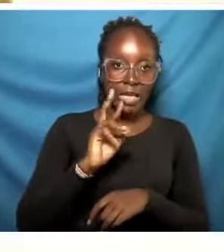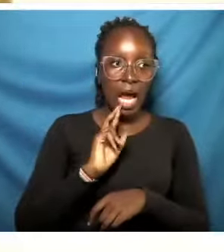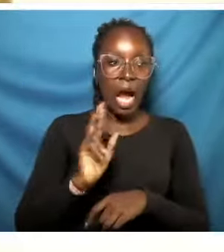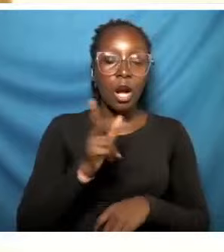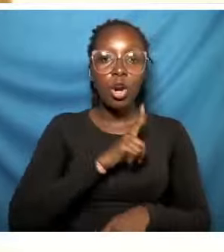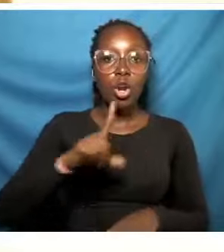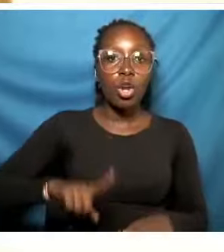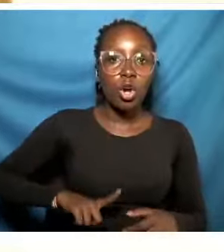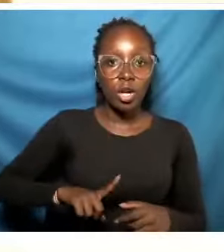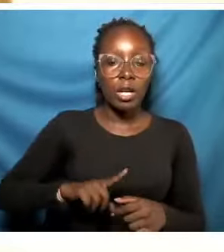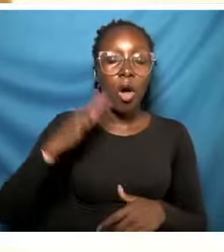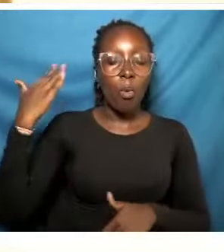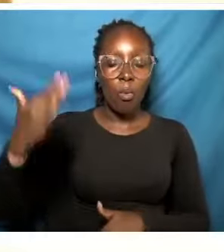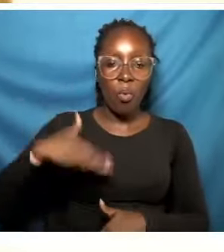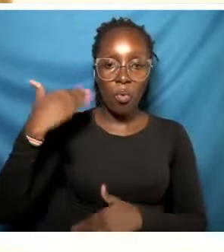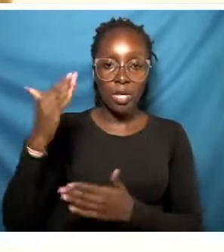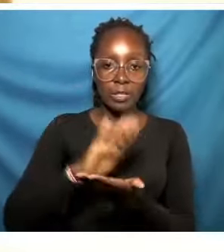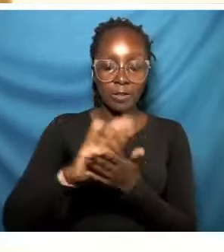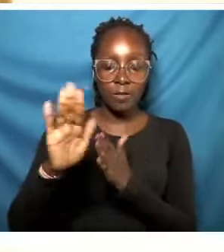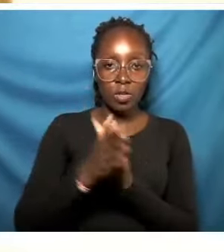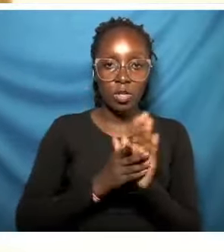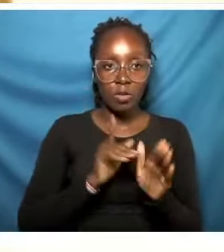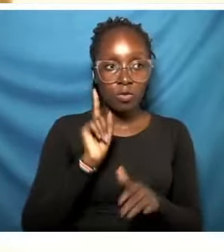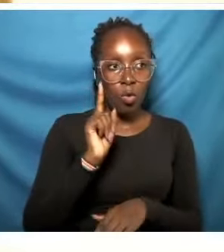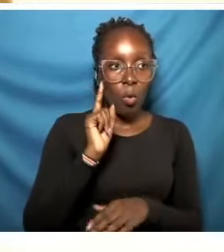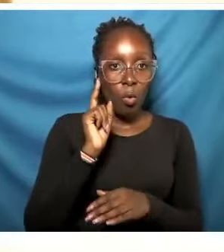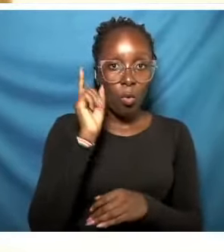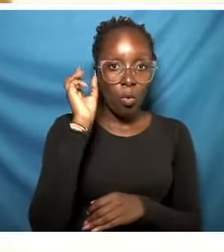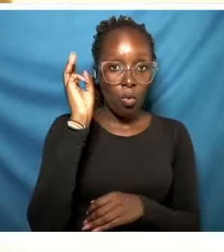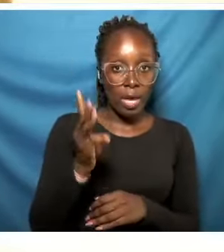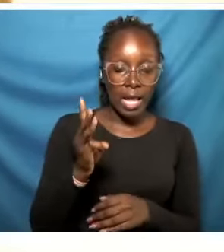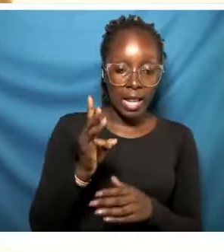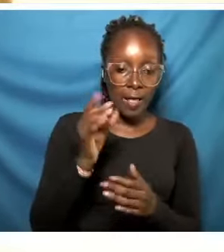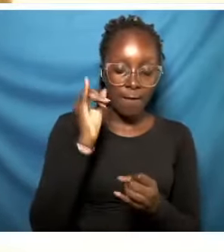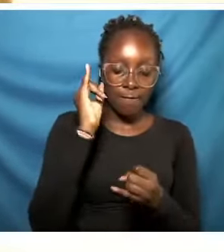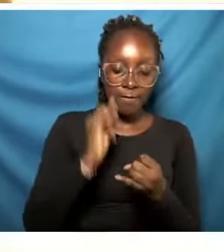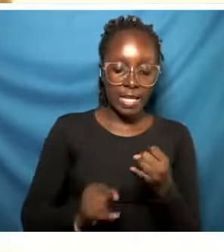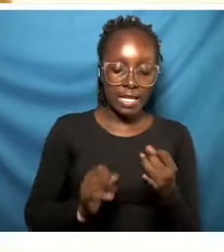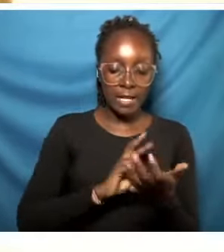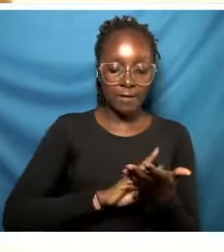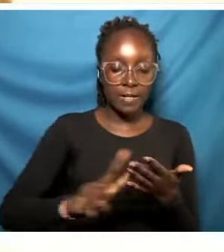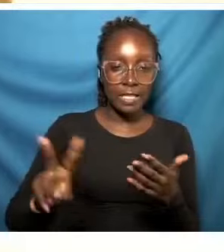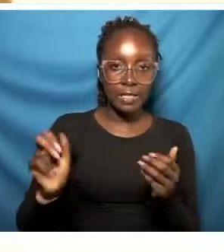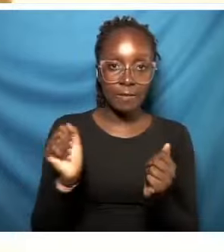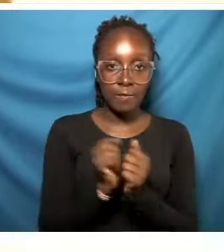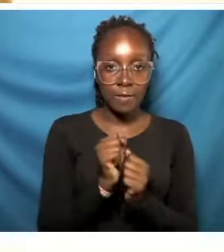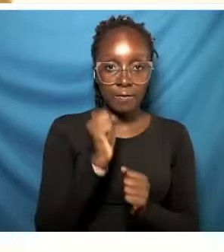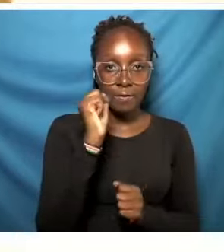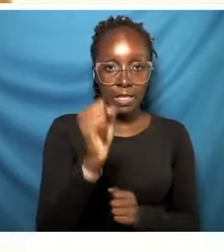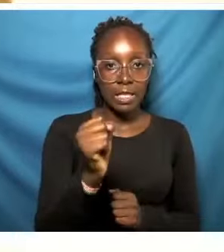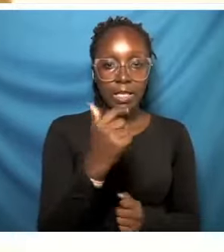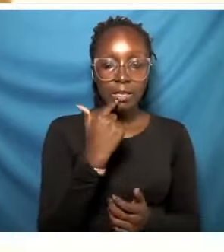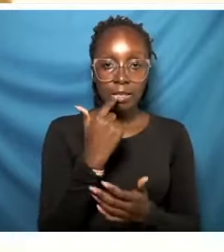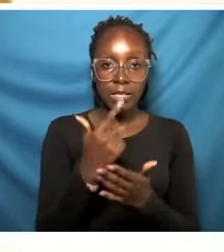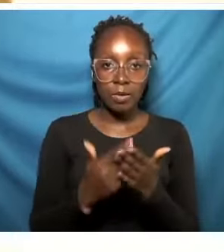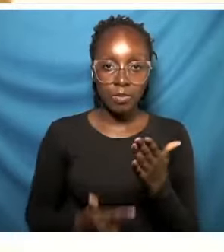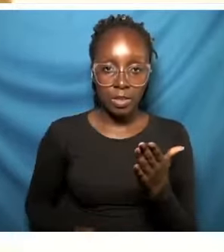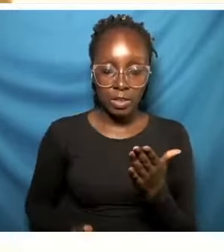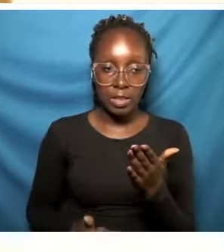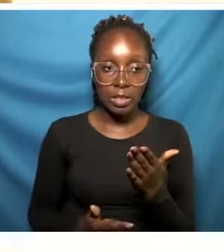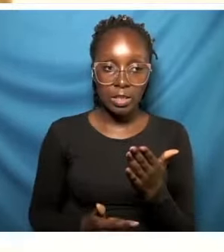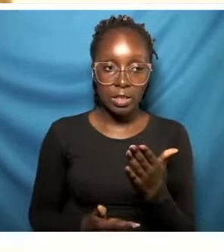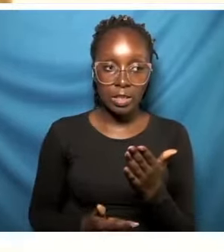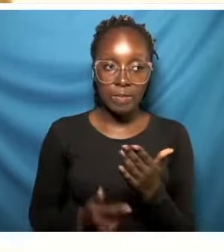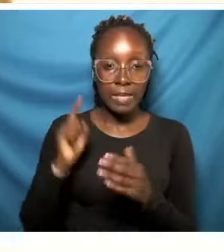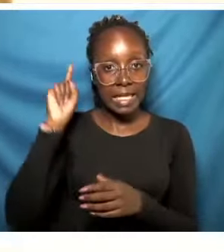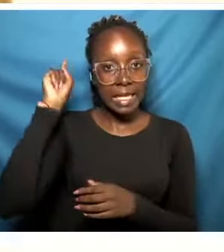you. And finally, in verse 15, I'll not go to the rest. Verse 15, he says, he